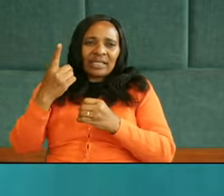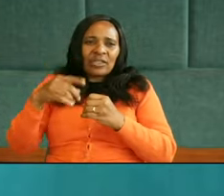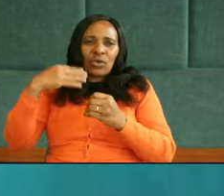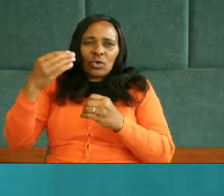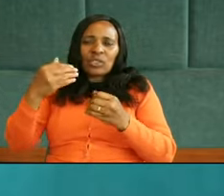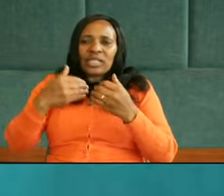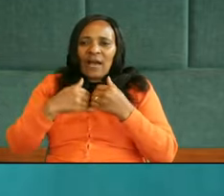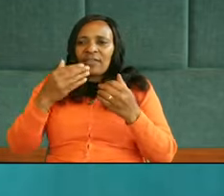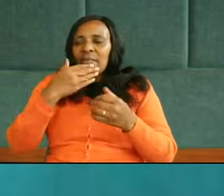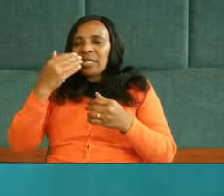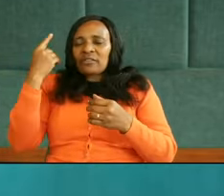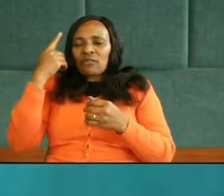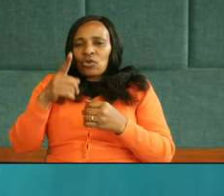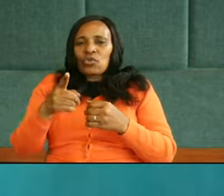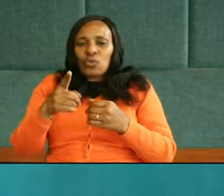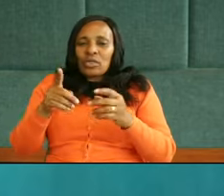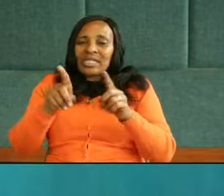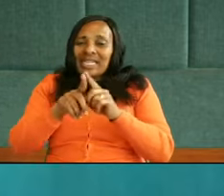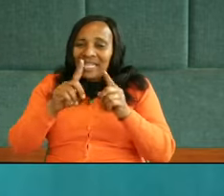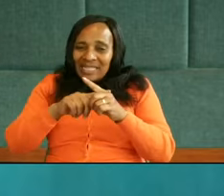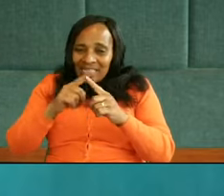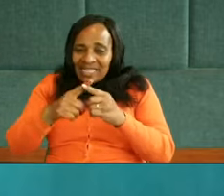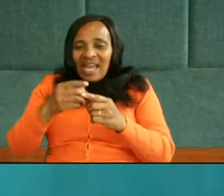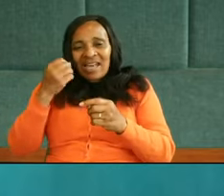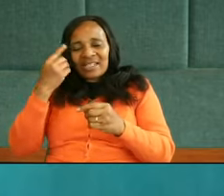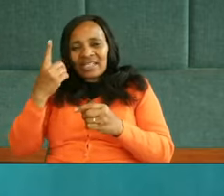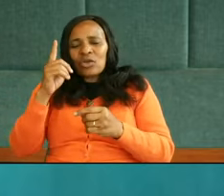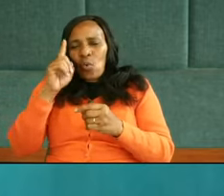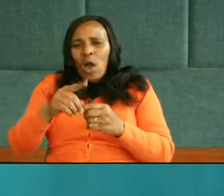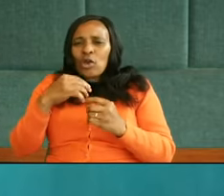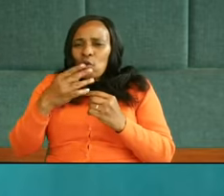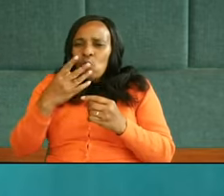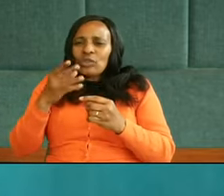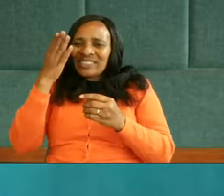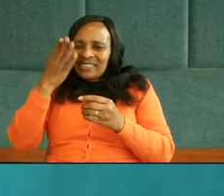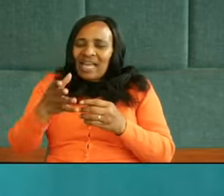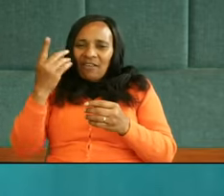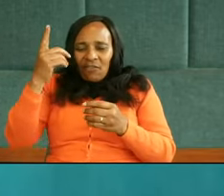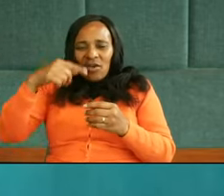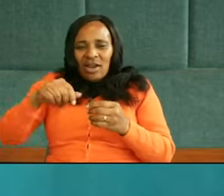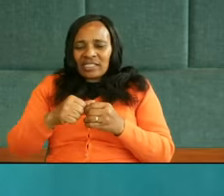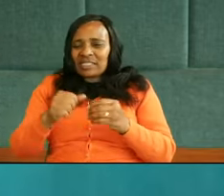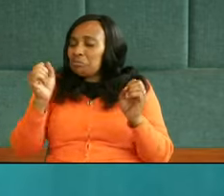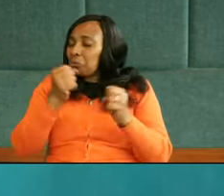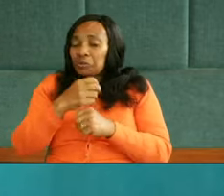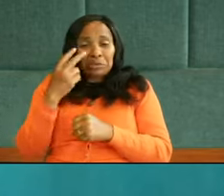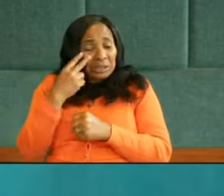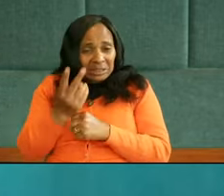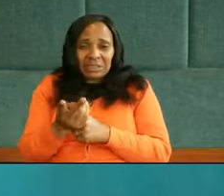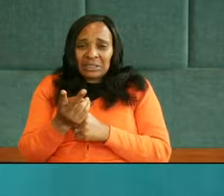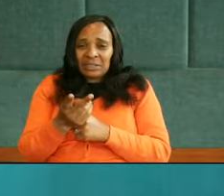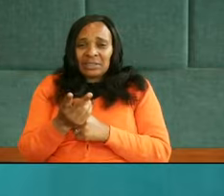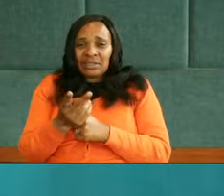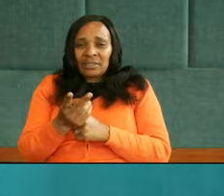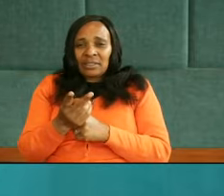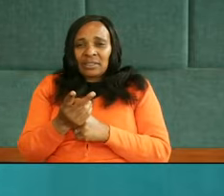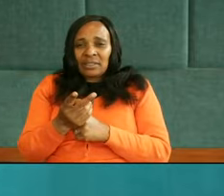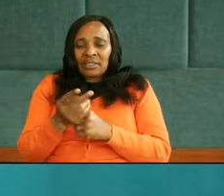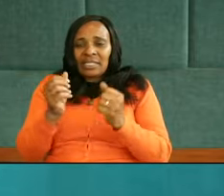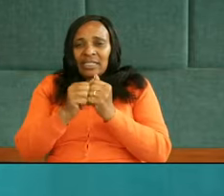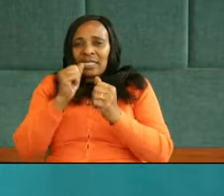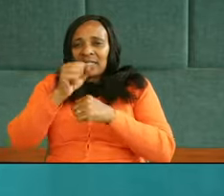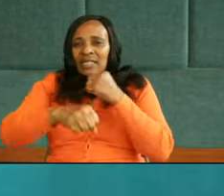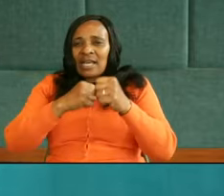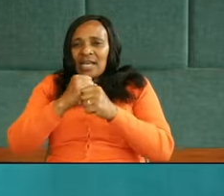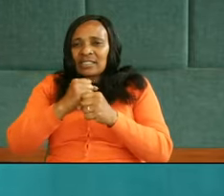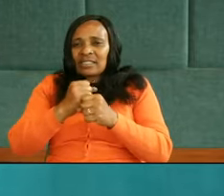for you. And also understand that, you know, he's the one who's omniscient. Sometimes we can't see, you know, 10 years ahead of